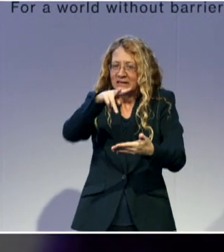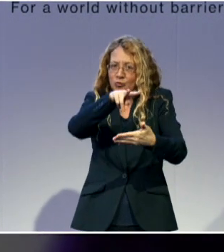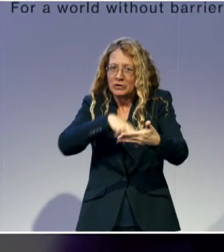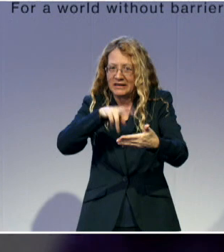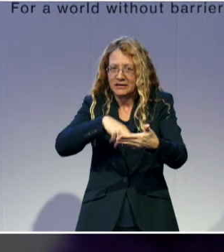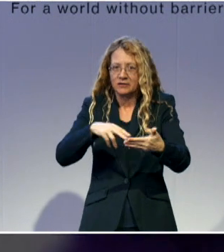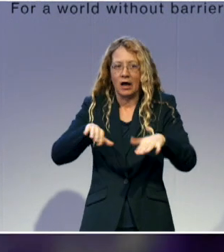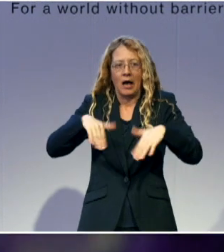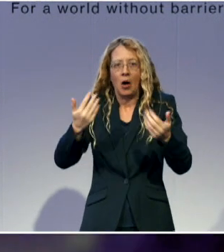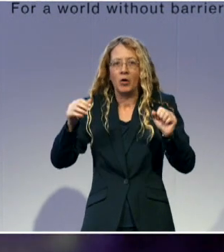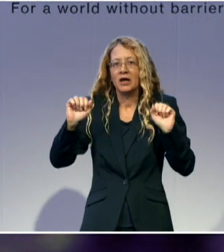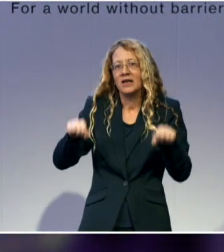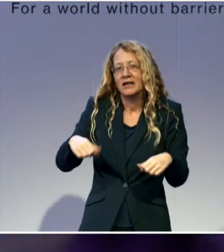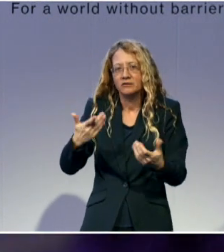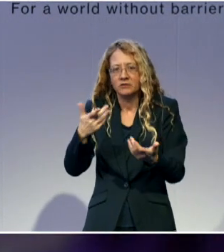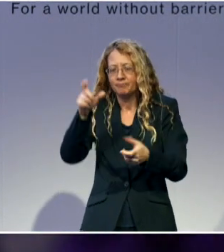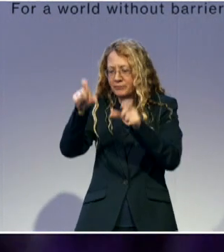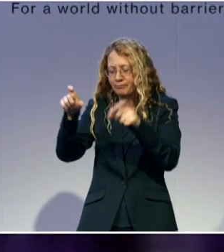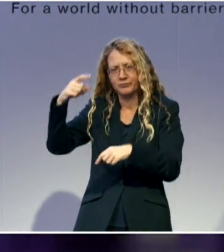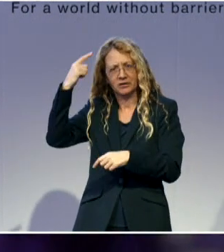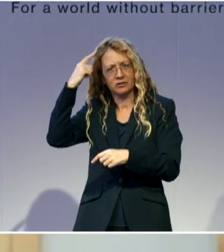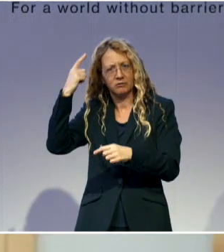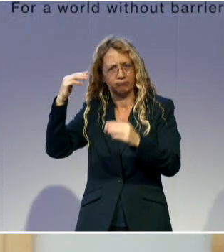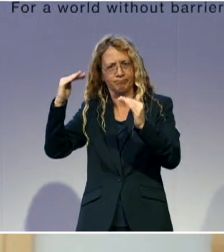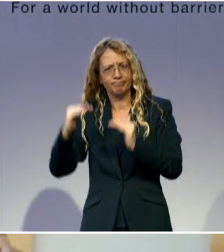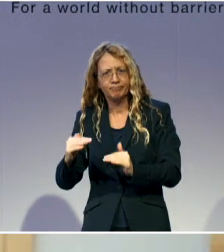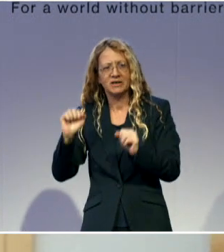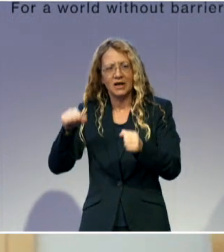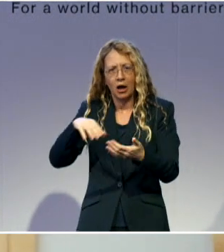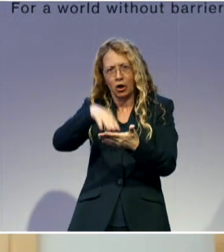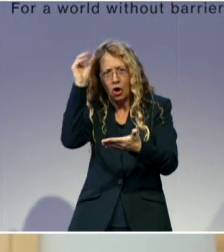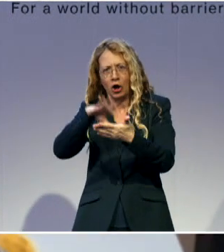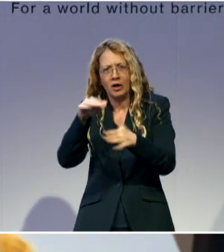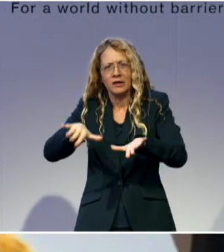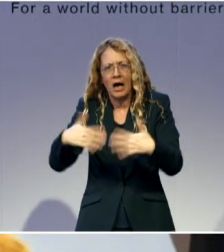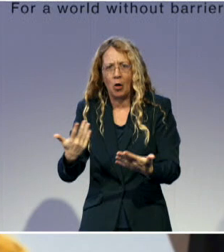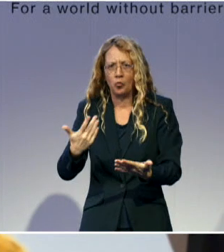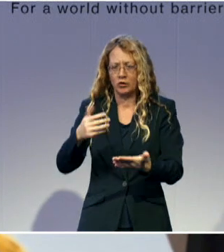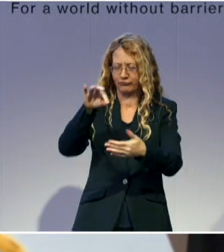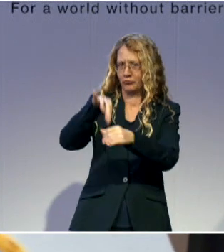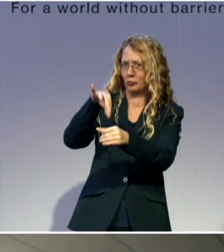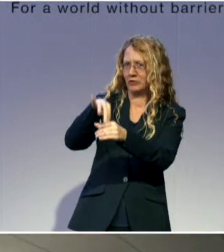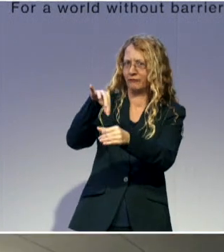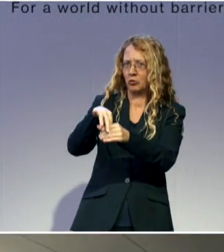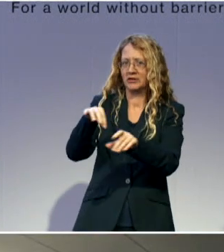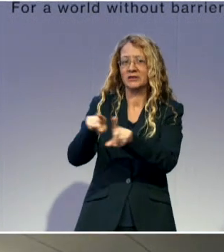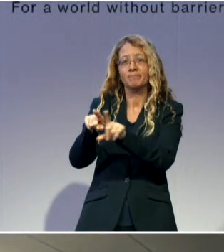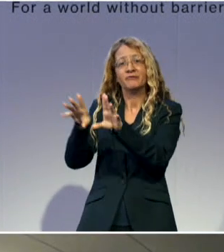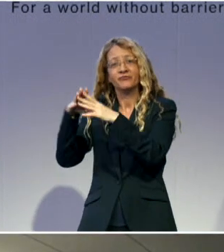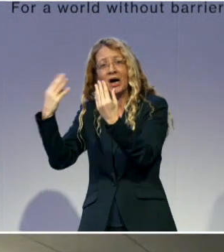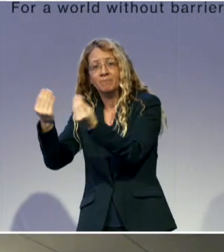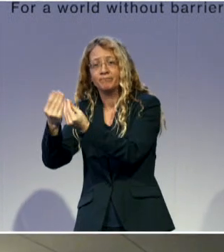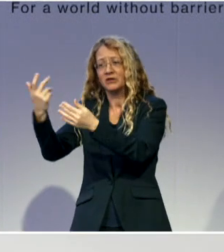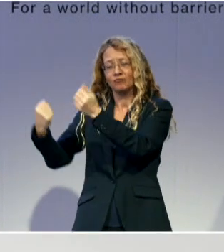to vote. They also produce voting fact sheets for family members and support workers and run